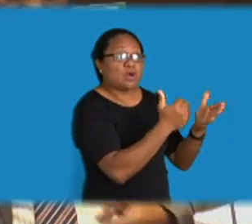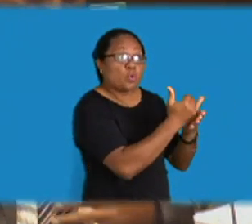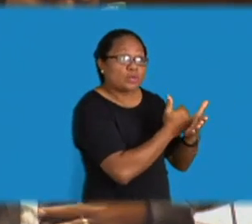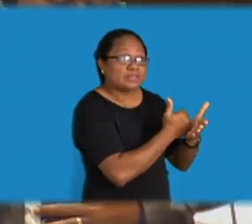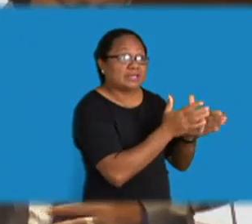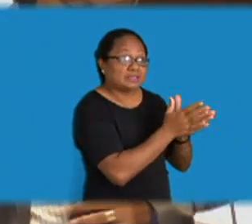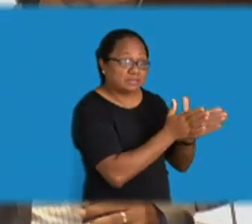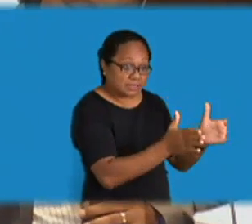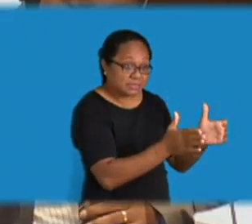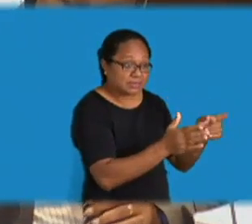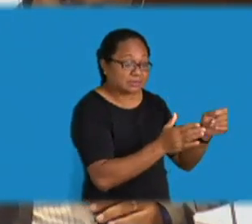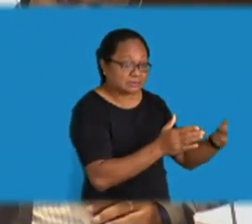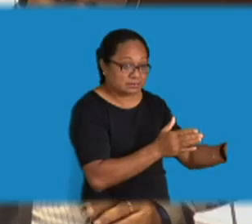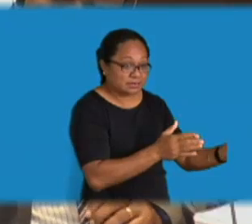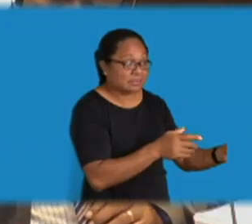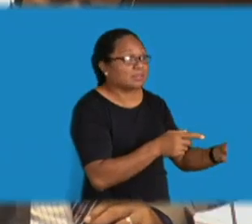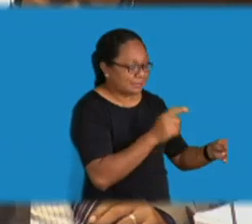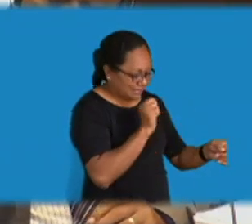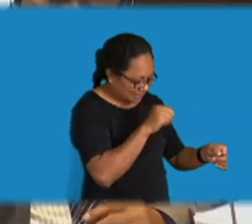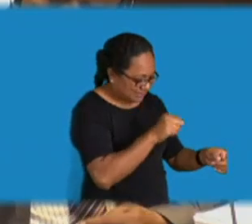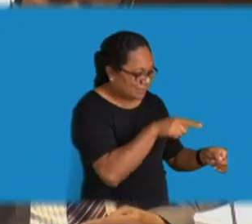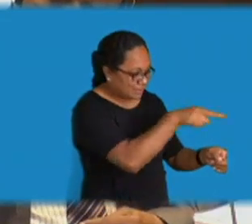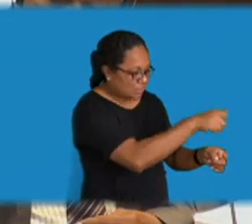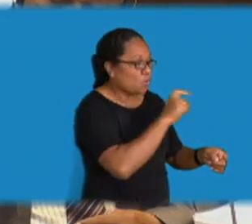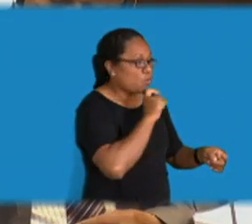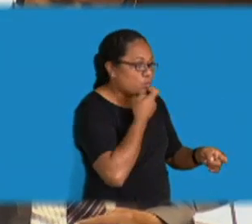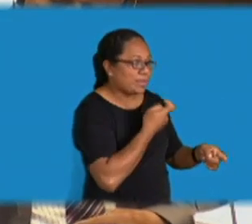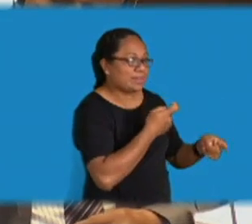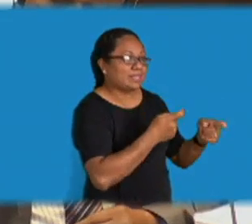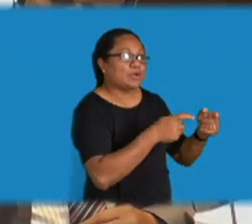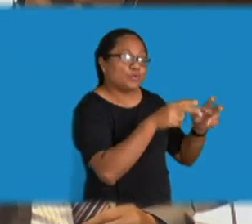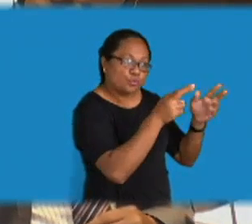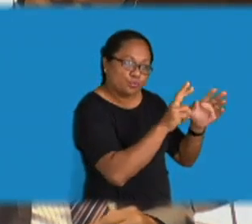is subject to the review and purview of the Public Accounts